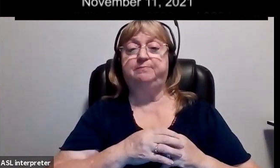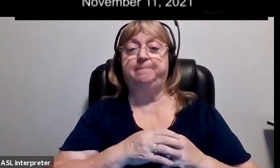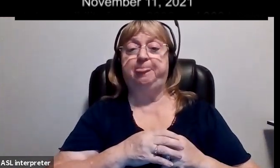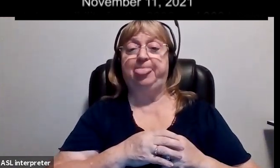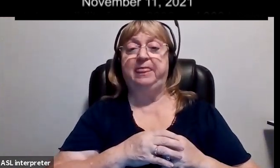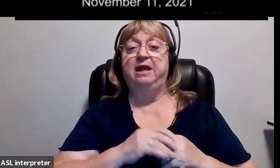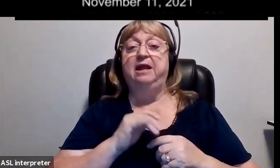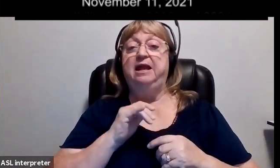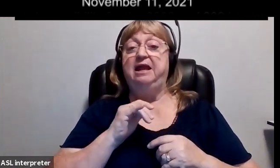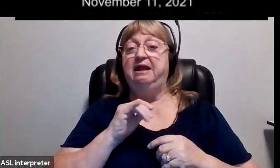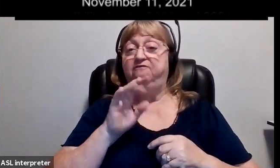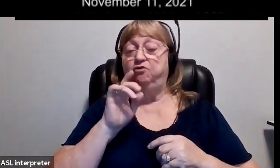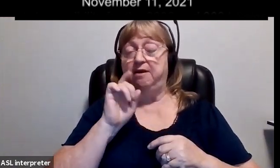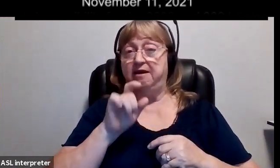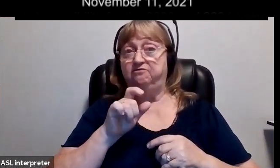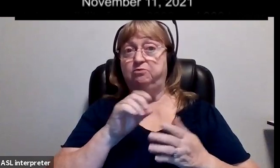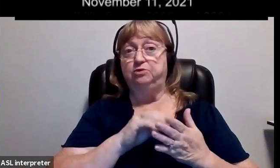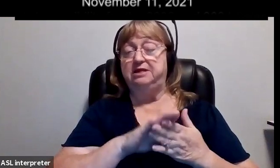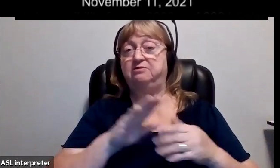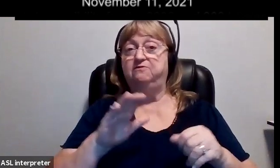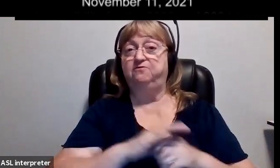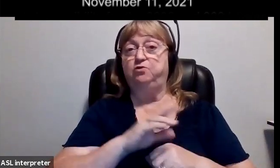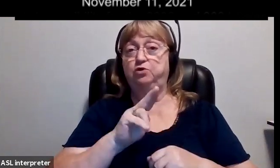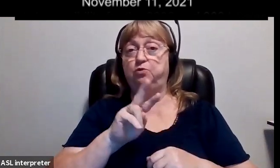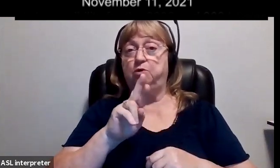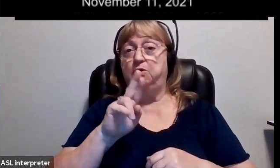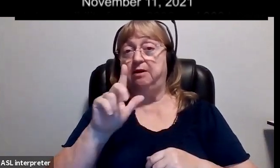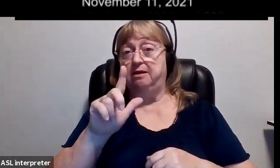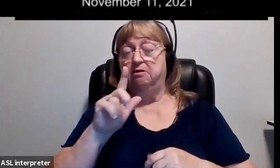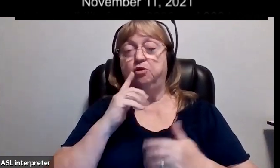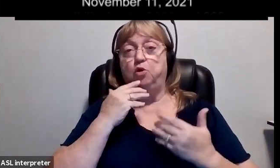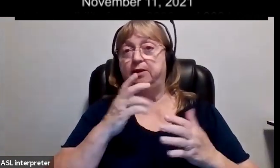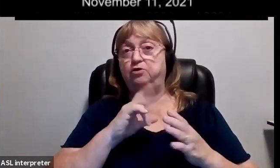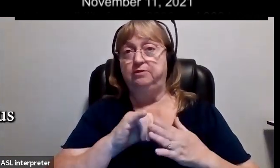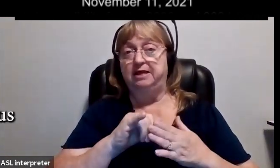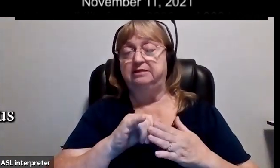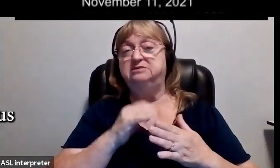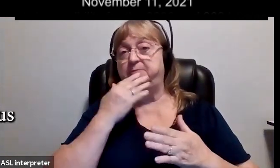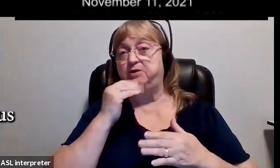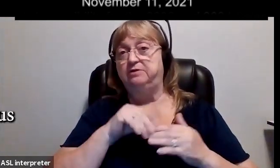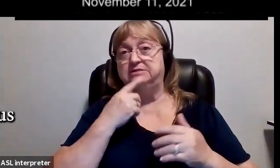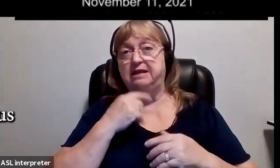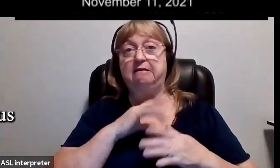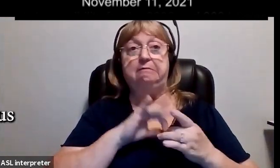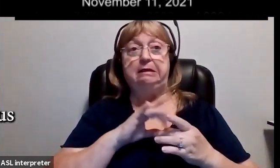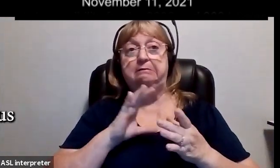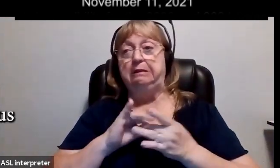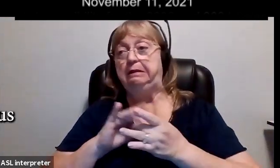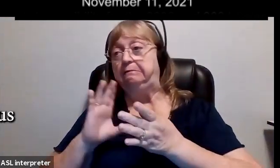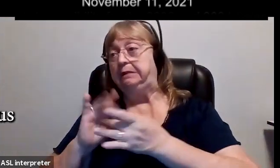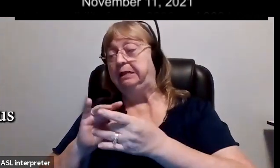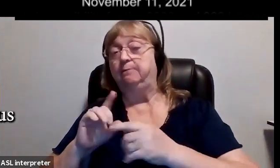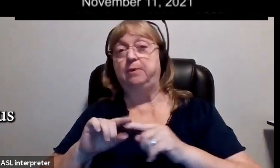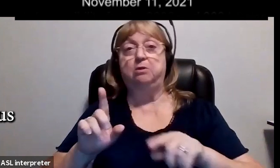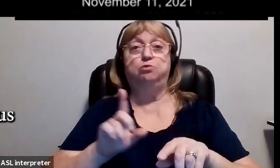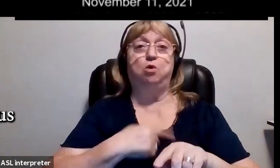If you must put the entire URL, go ahead and do that. It's better than just saying link, link, link, but really long URLs